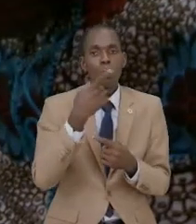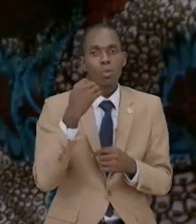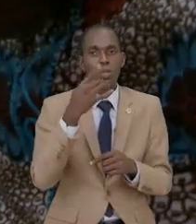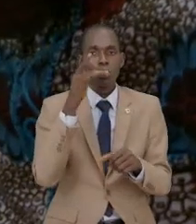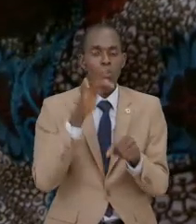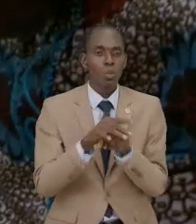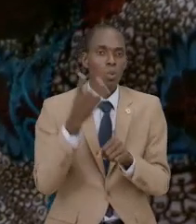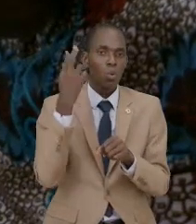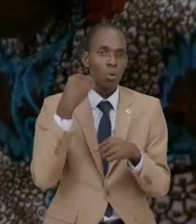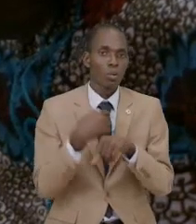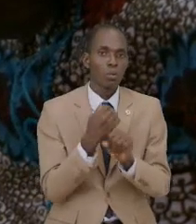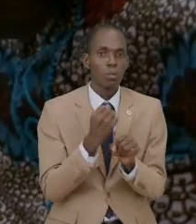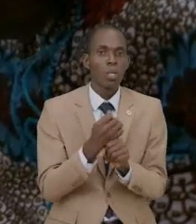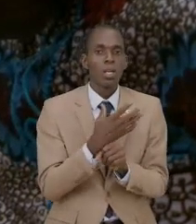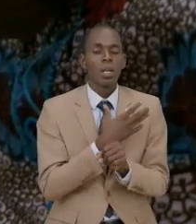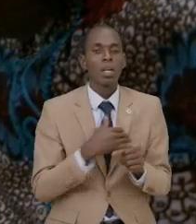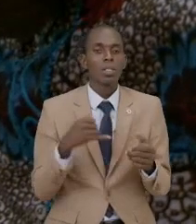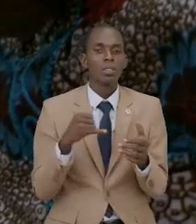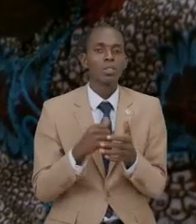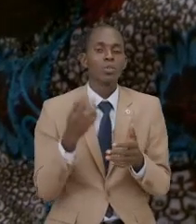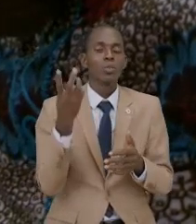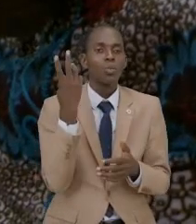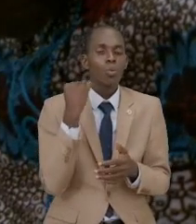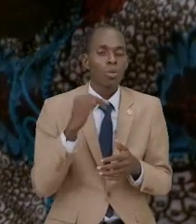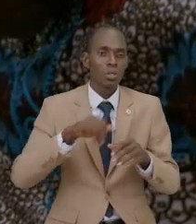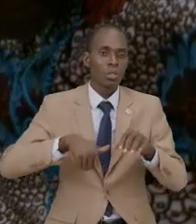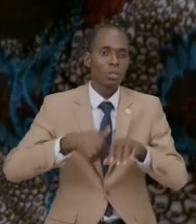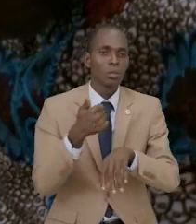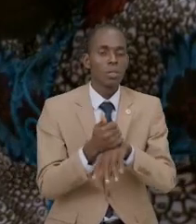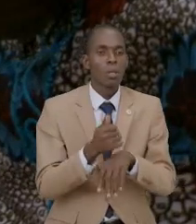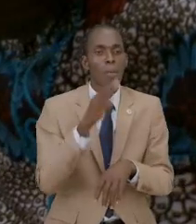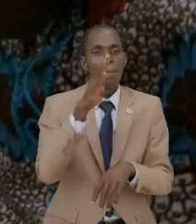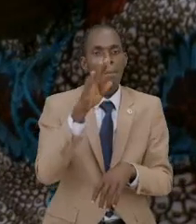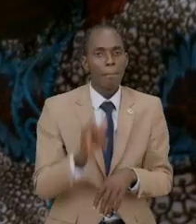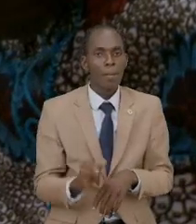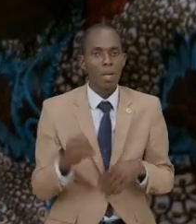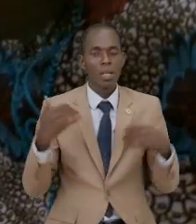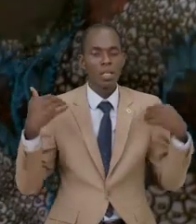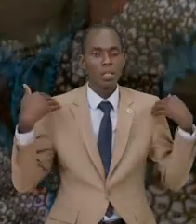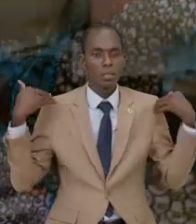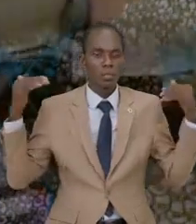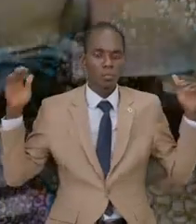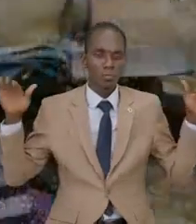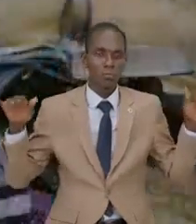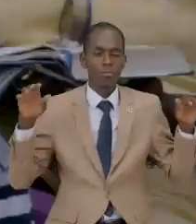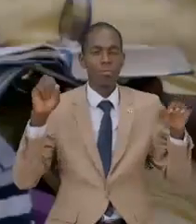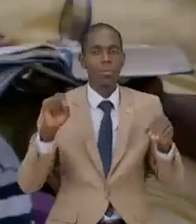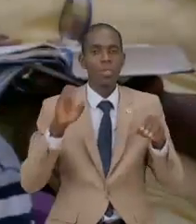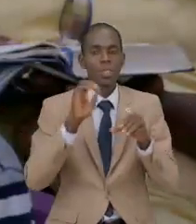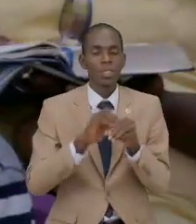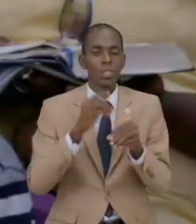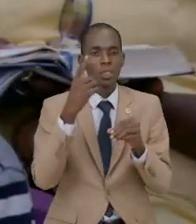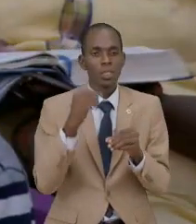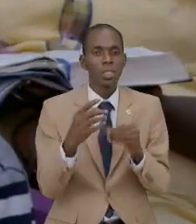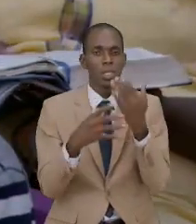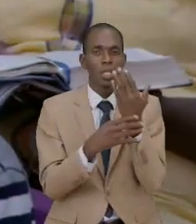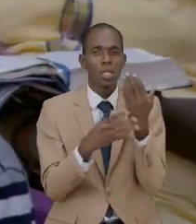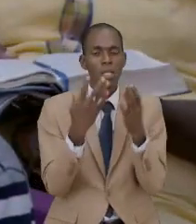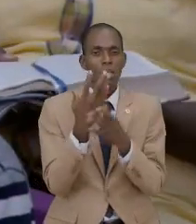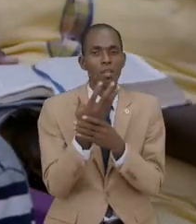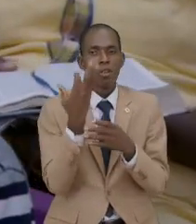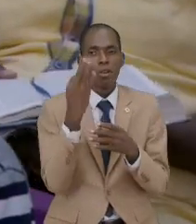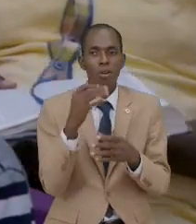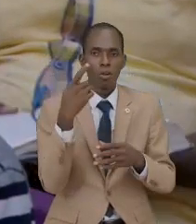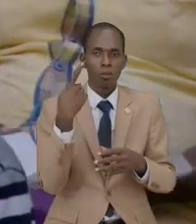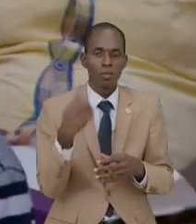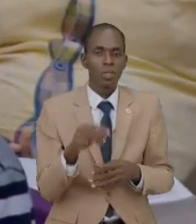And it was ordained by angels in the hand of a